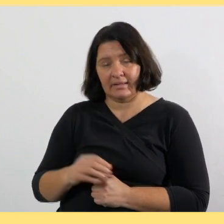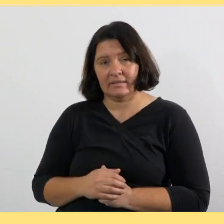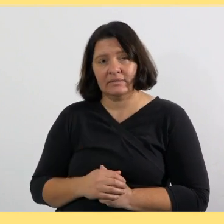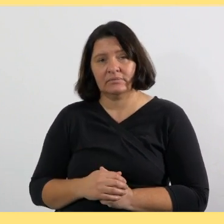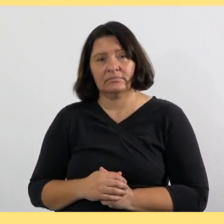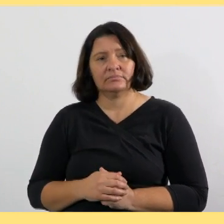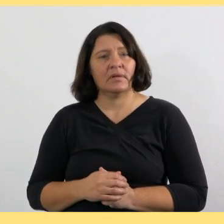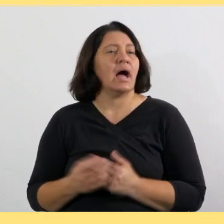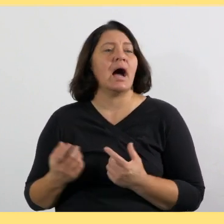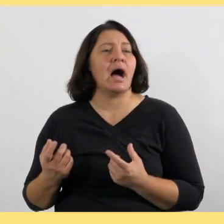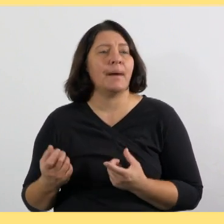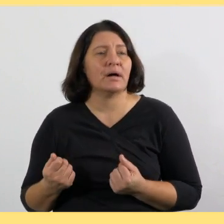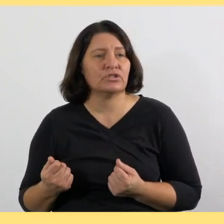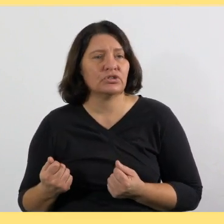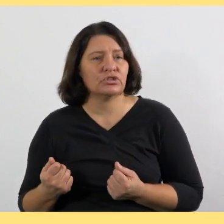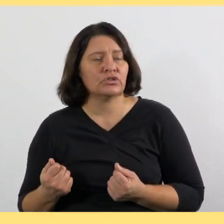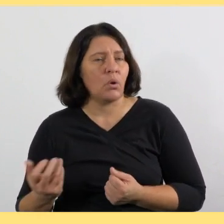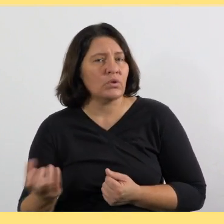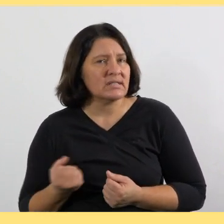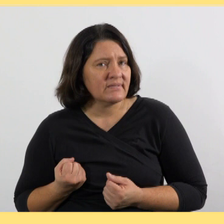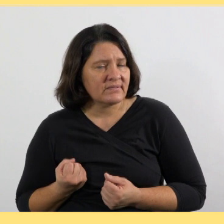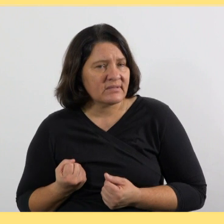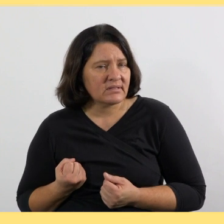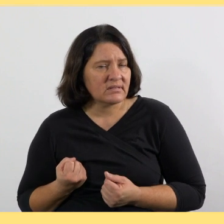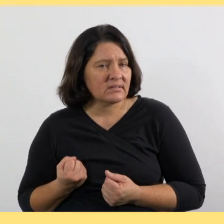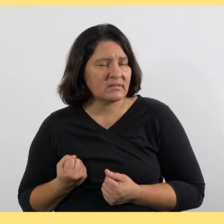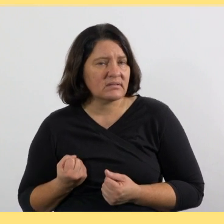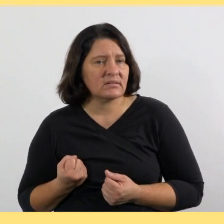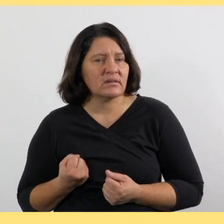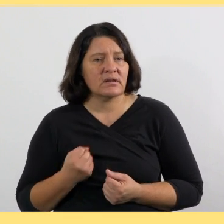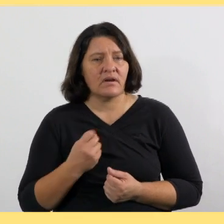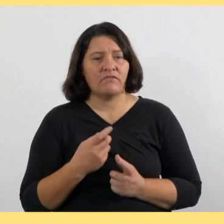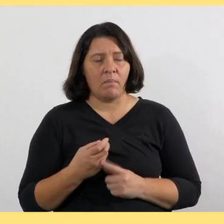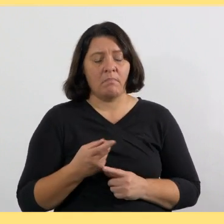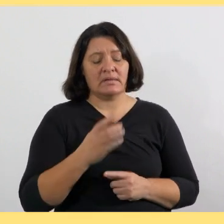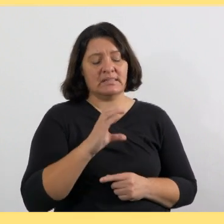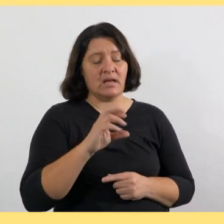Bank. How much did we receive from our debtors?